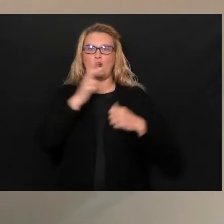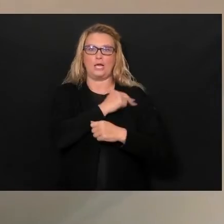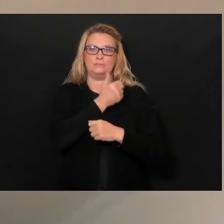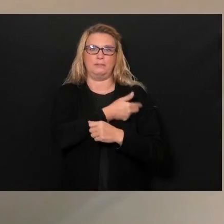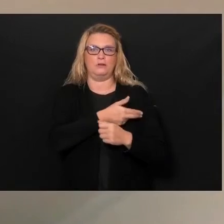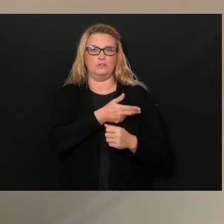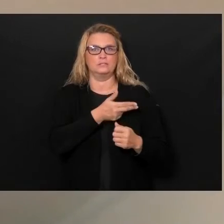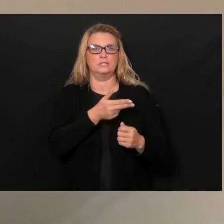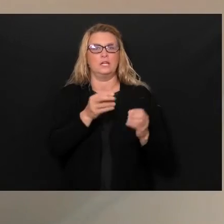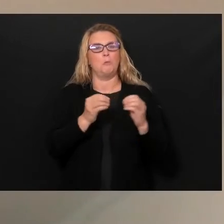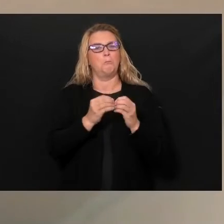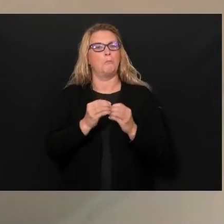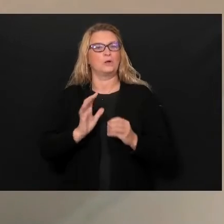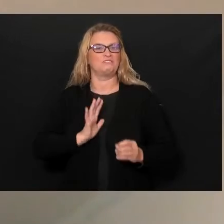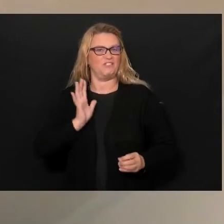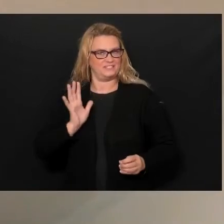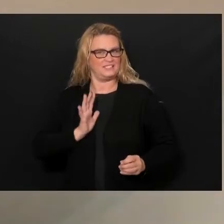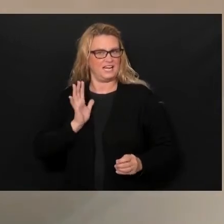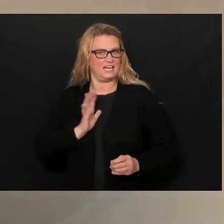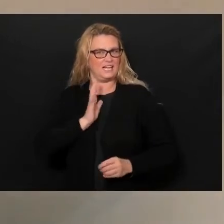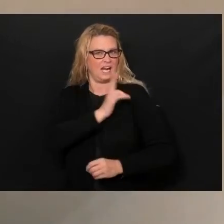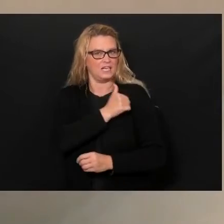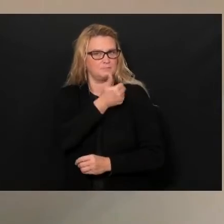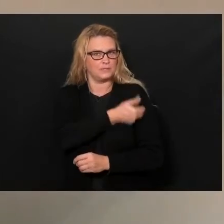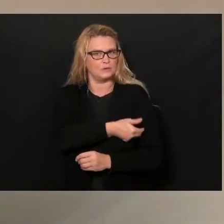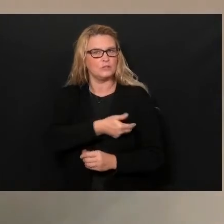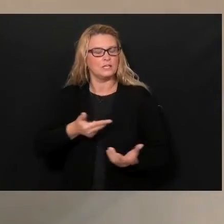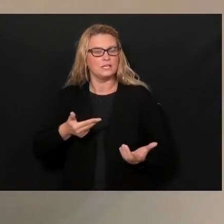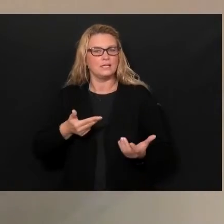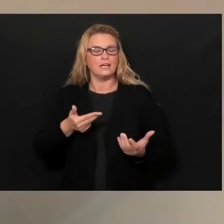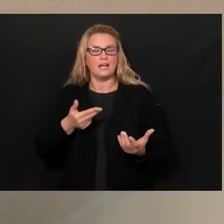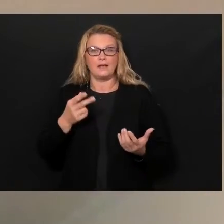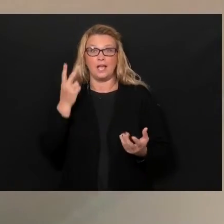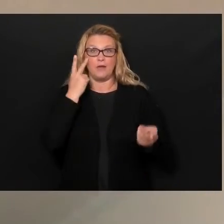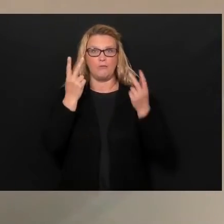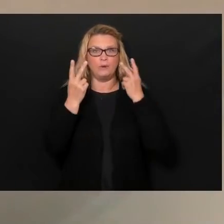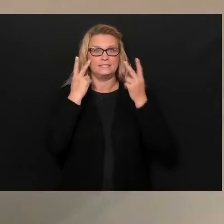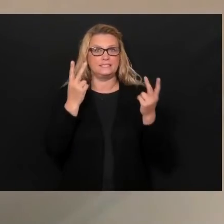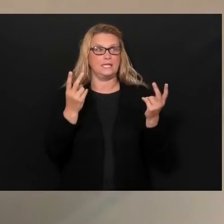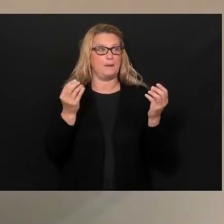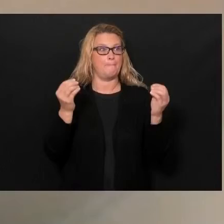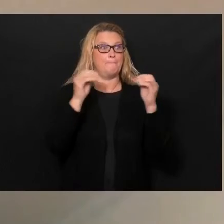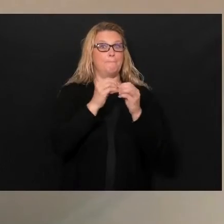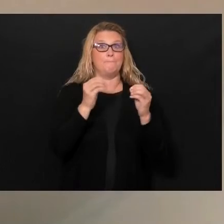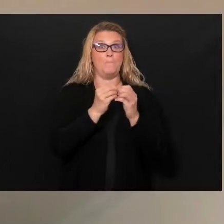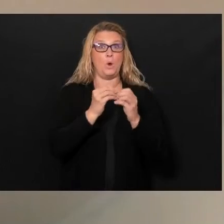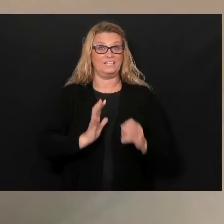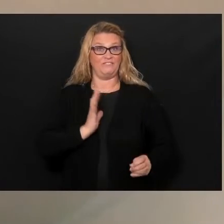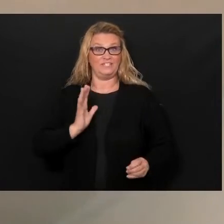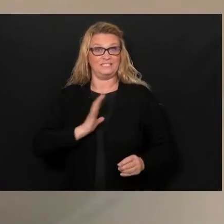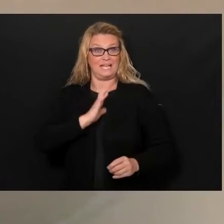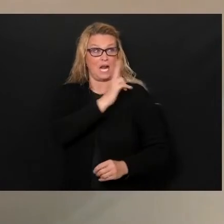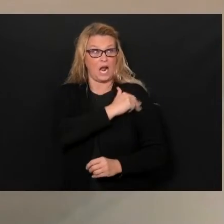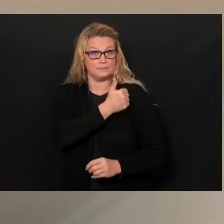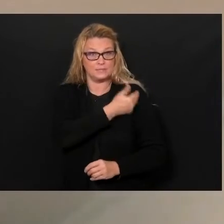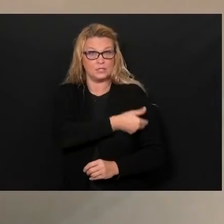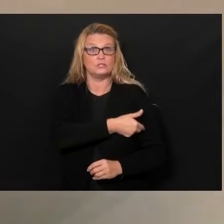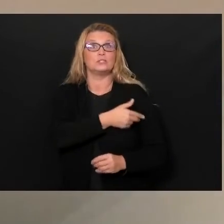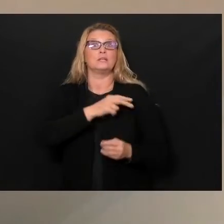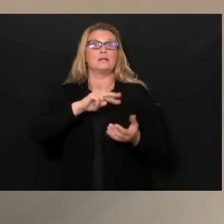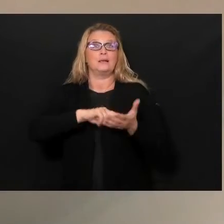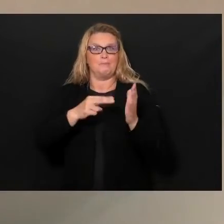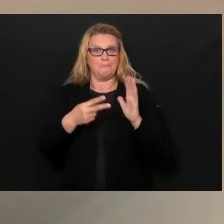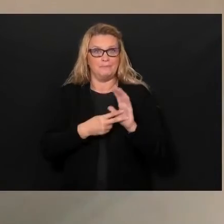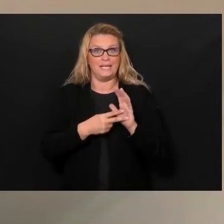more sophisticated hospitals in our state. And then we see the bigger, more sophisticated hospitals in our state start to get